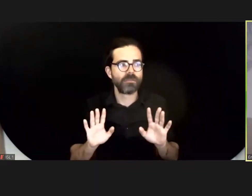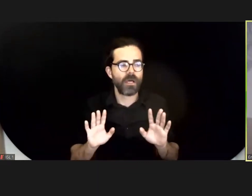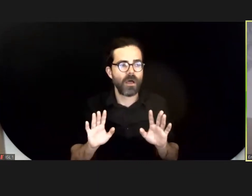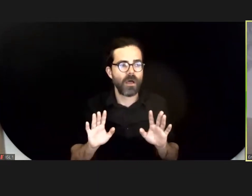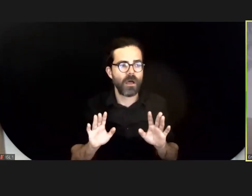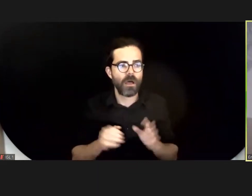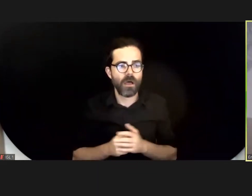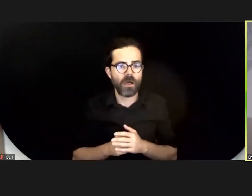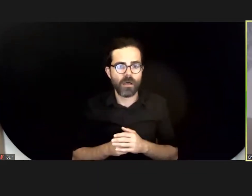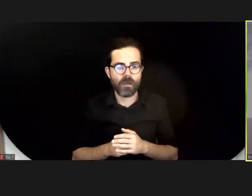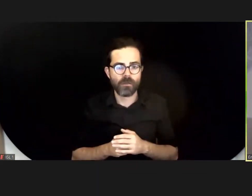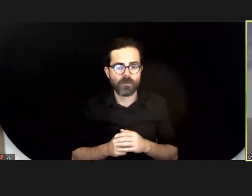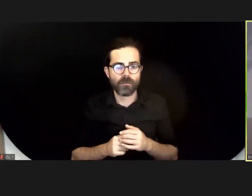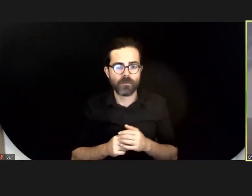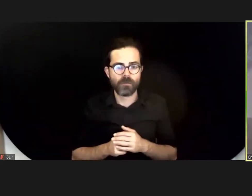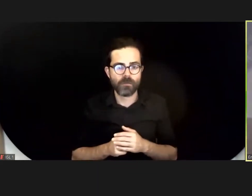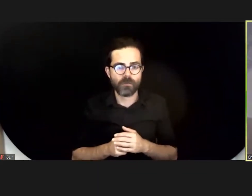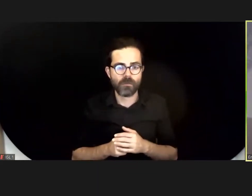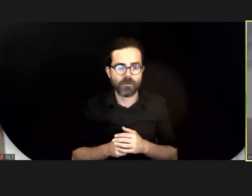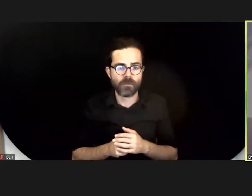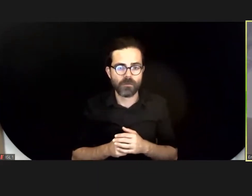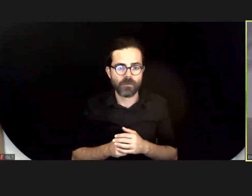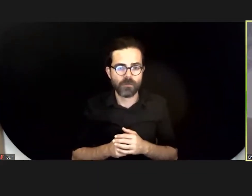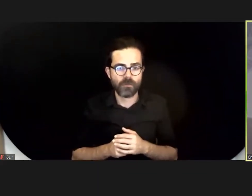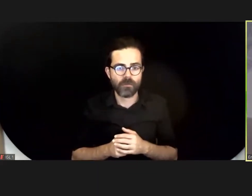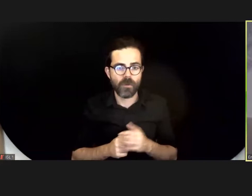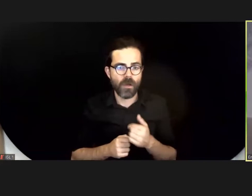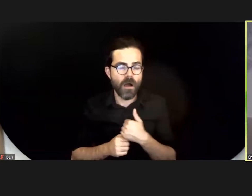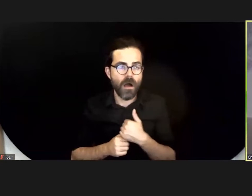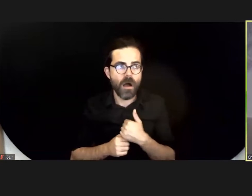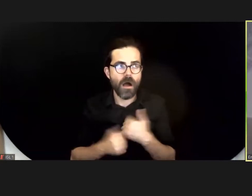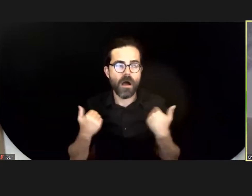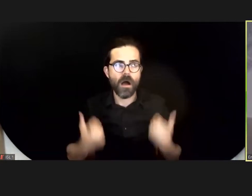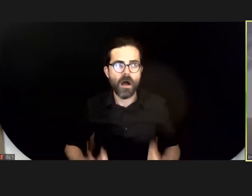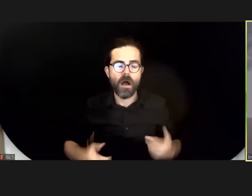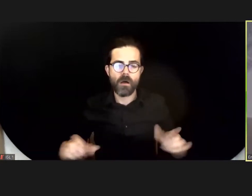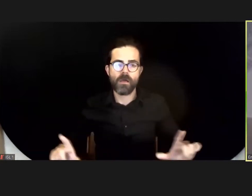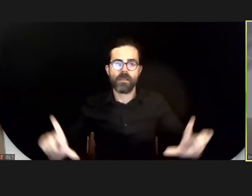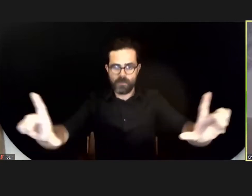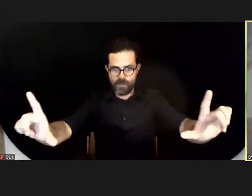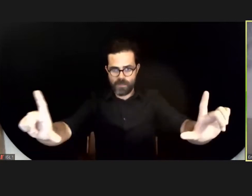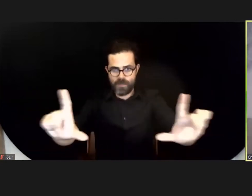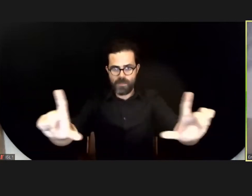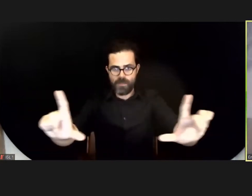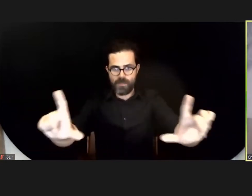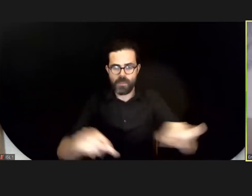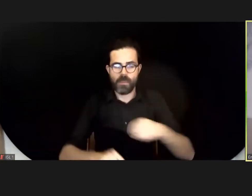screen, I can be directly